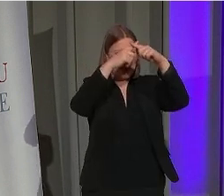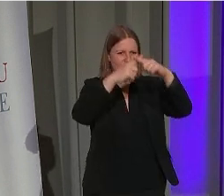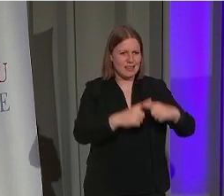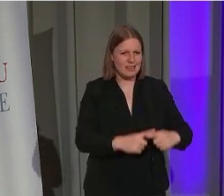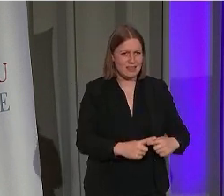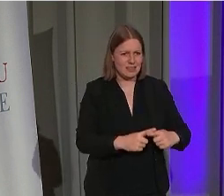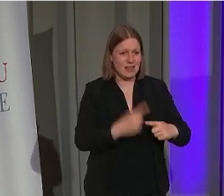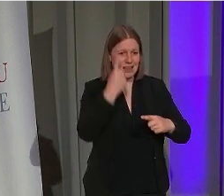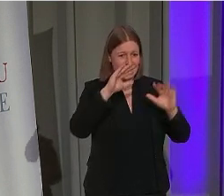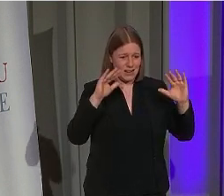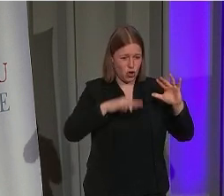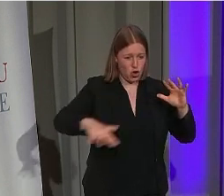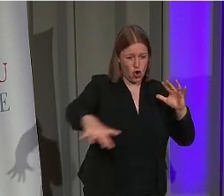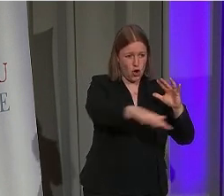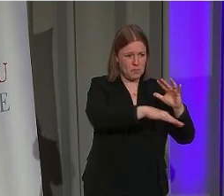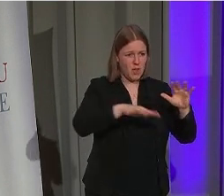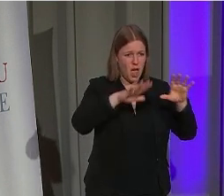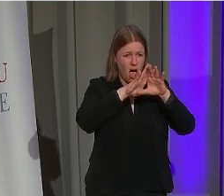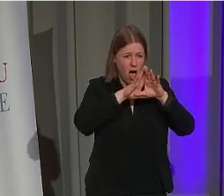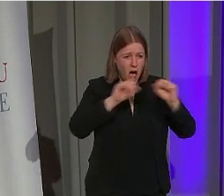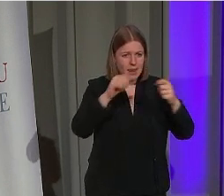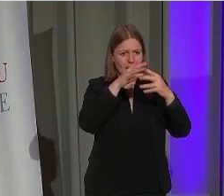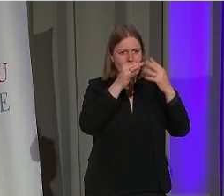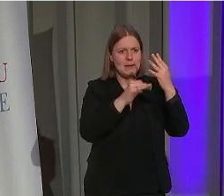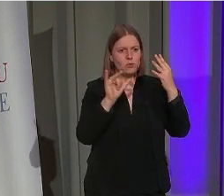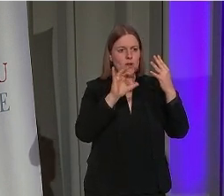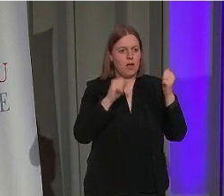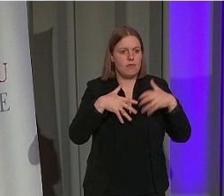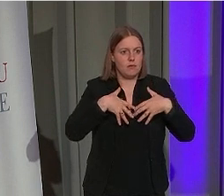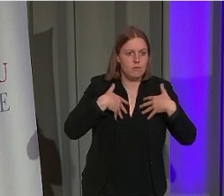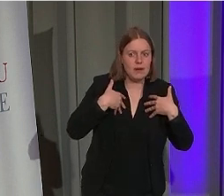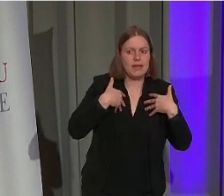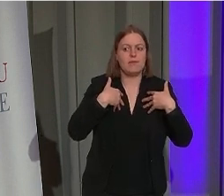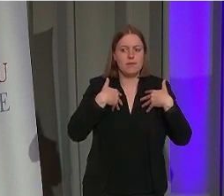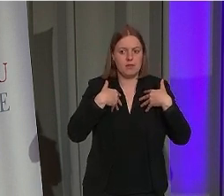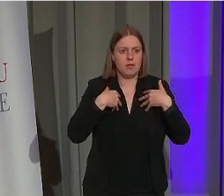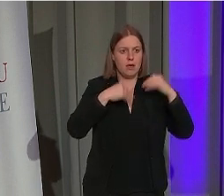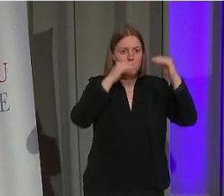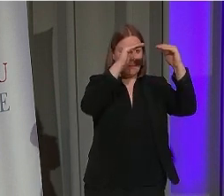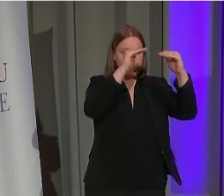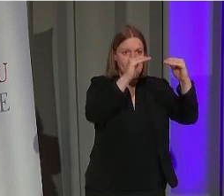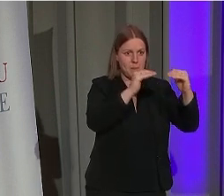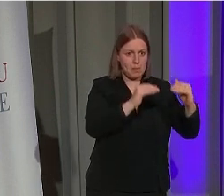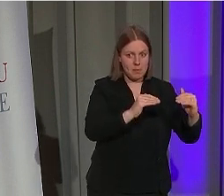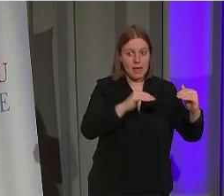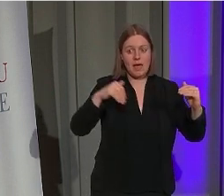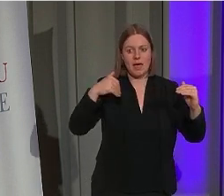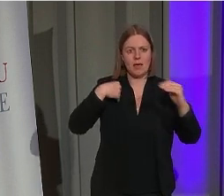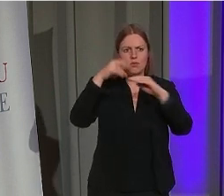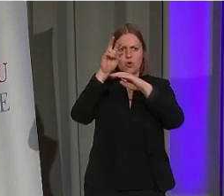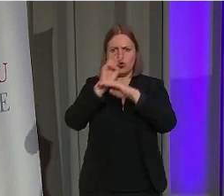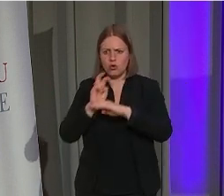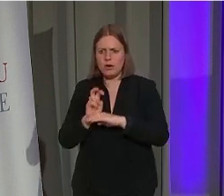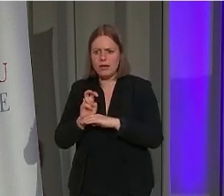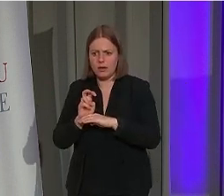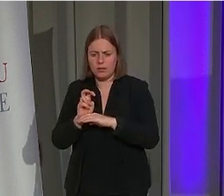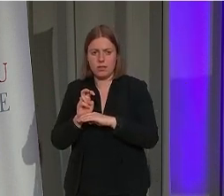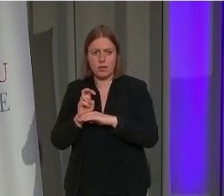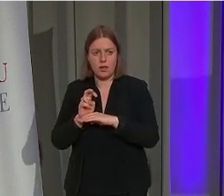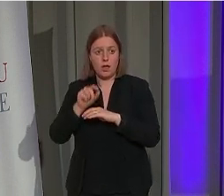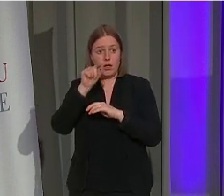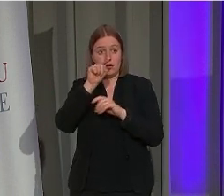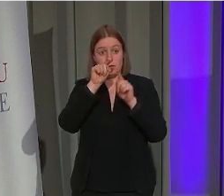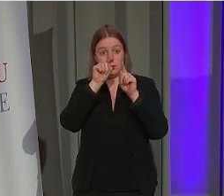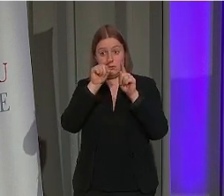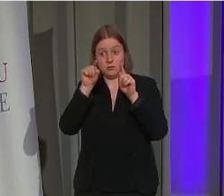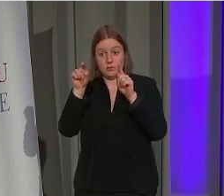do a kind of listing of all the experience elements in that area, and we test to see whether all